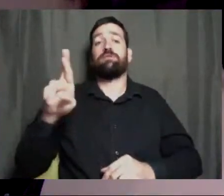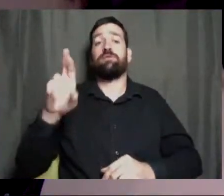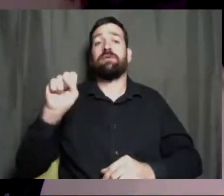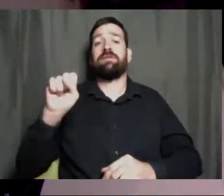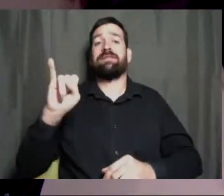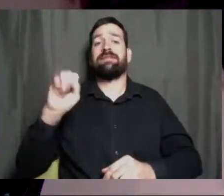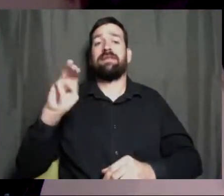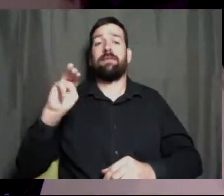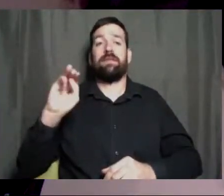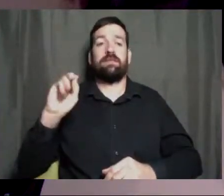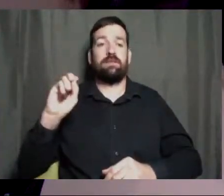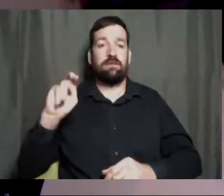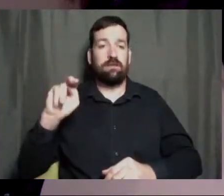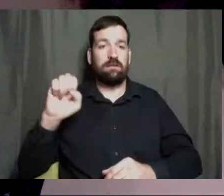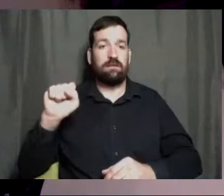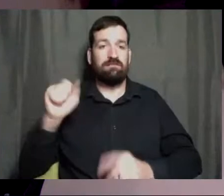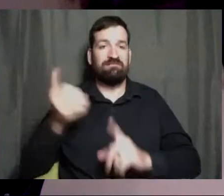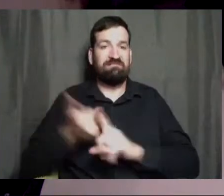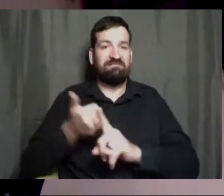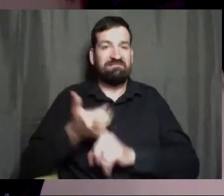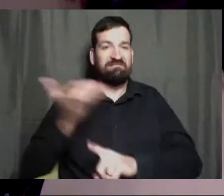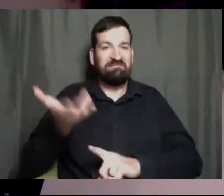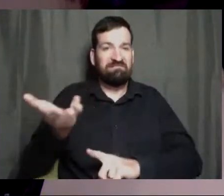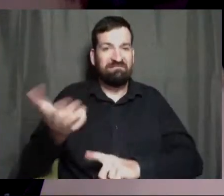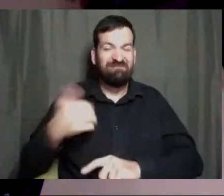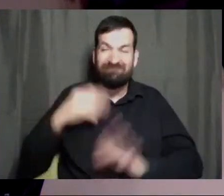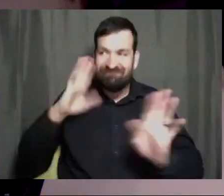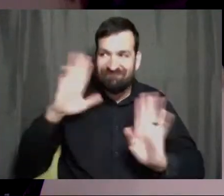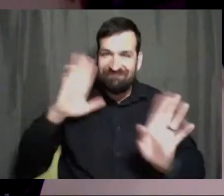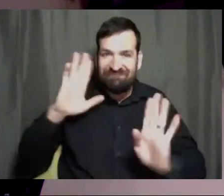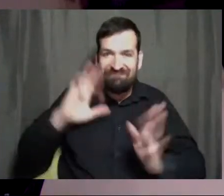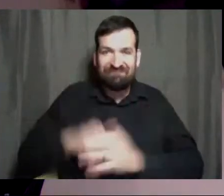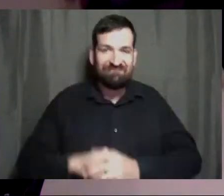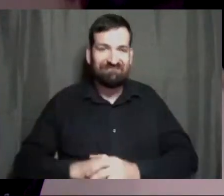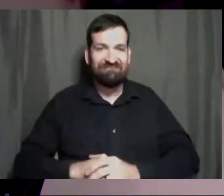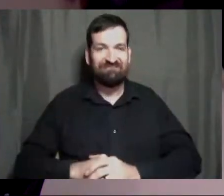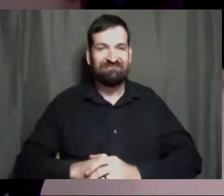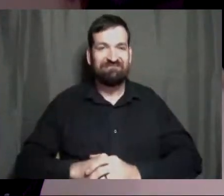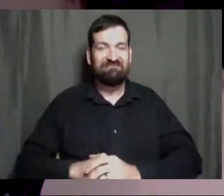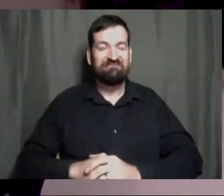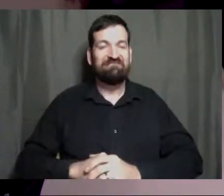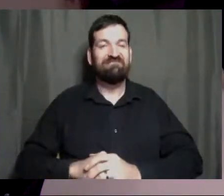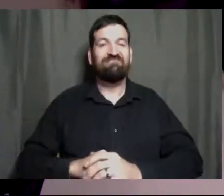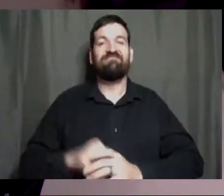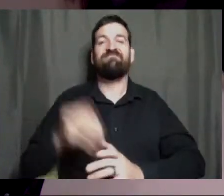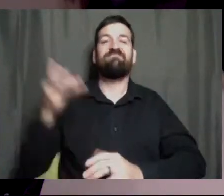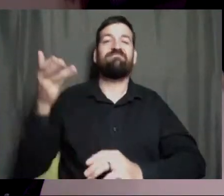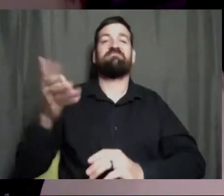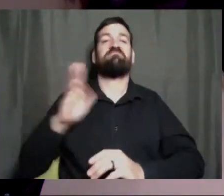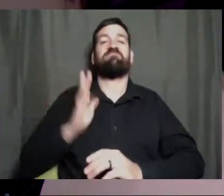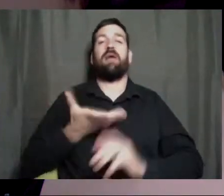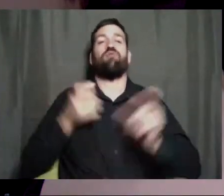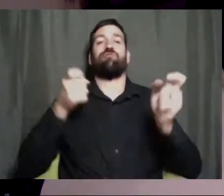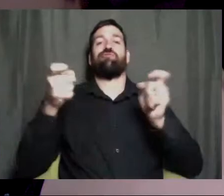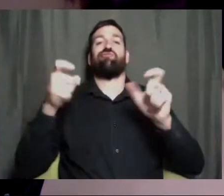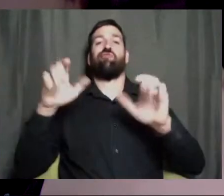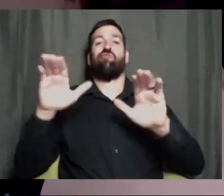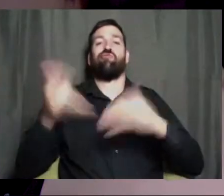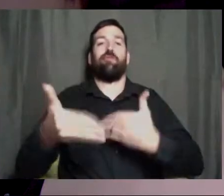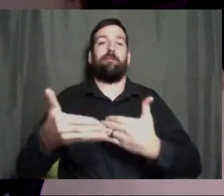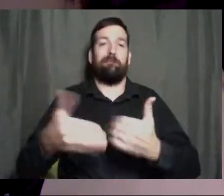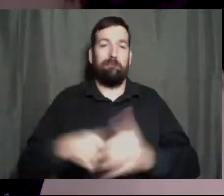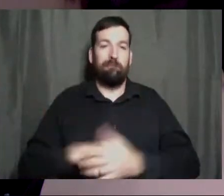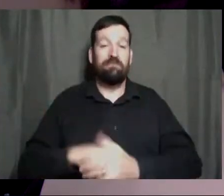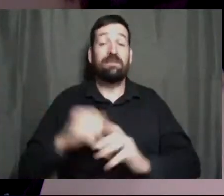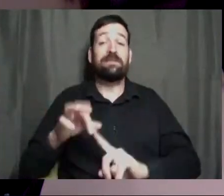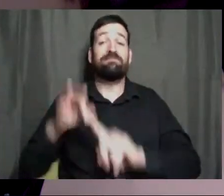He is back there. Hi, Mr. Simons. He is back there in our control room with the guys. So a special welcome to